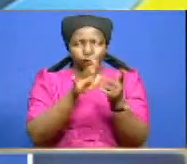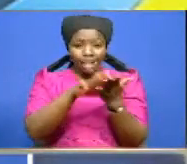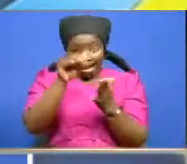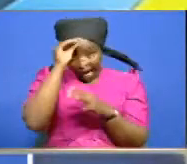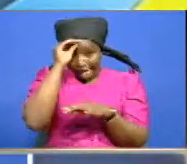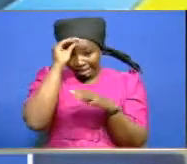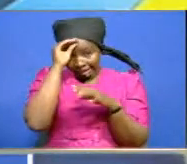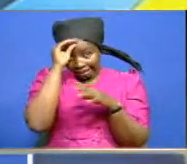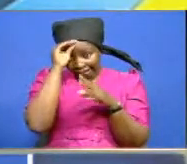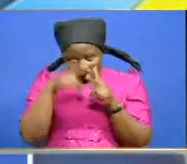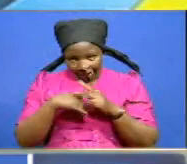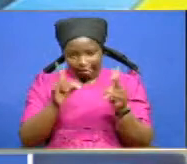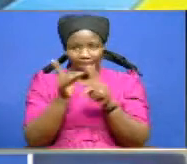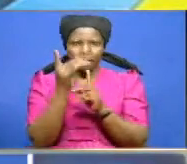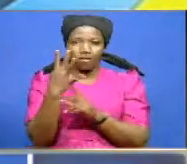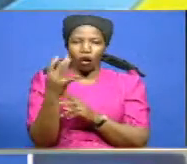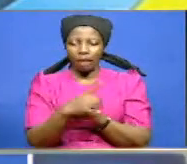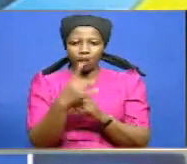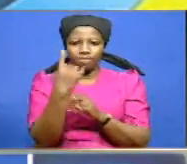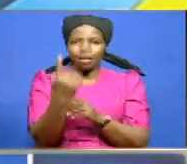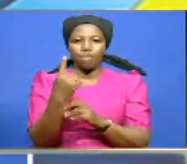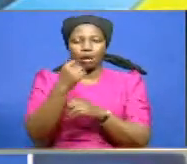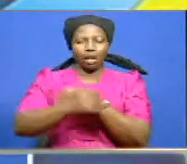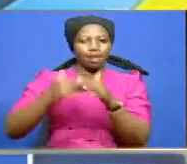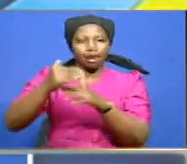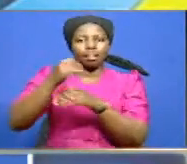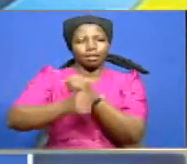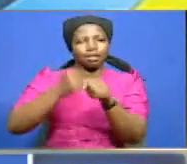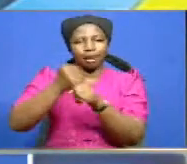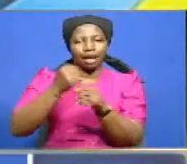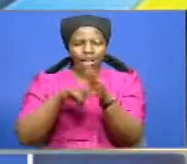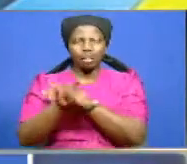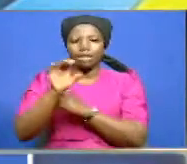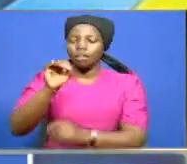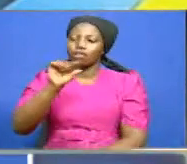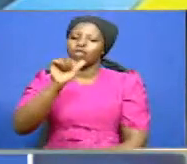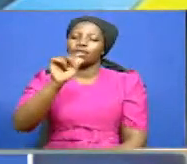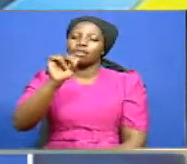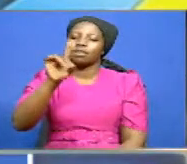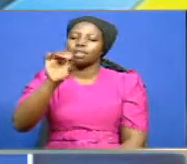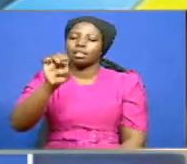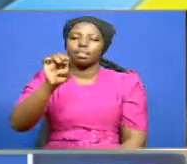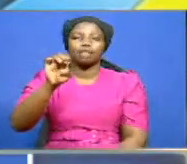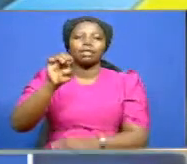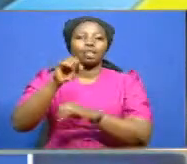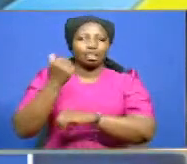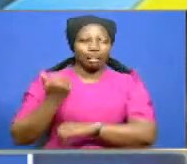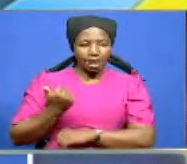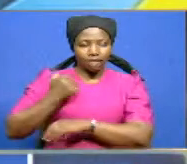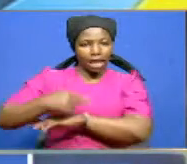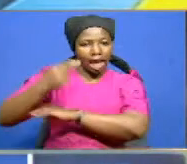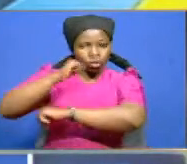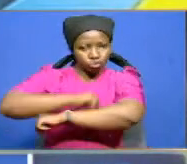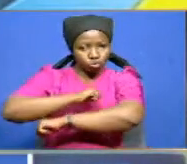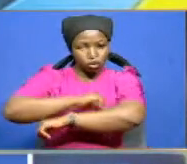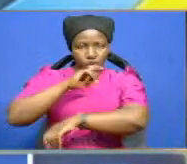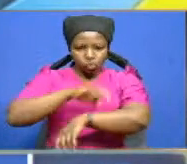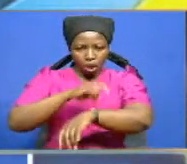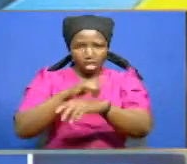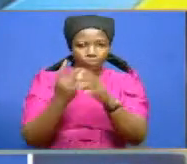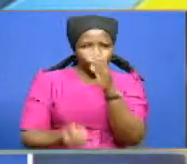of January next year. Speaking in Ogande Girls High School during the groundbreaking ceremony of Dr. Ida Odinga